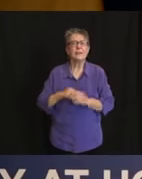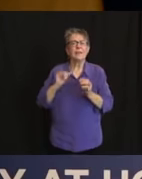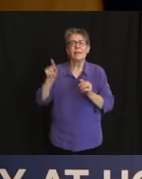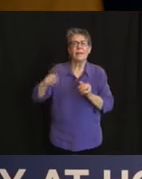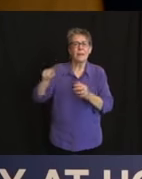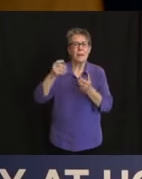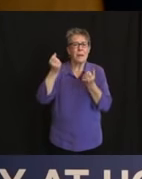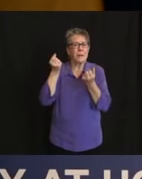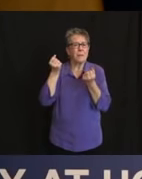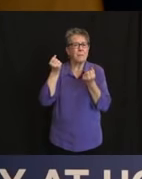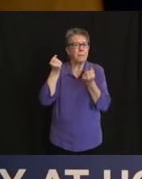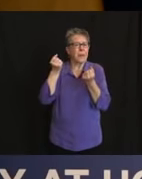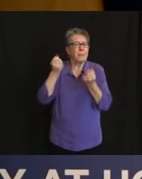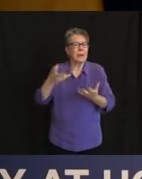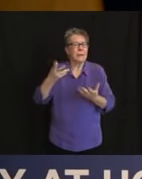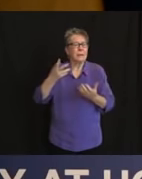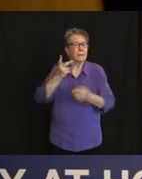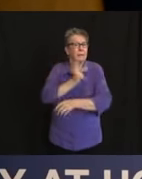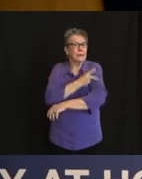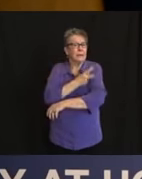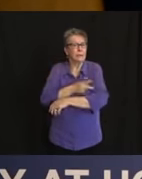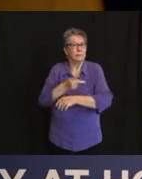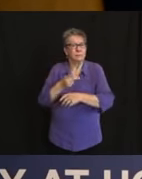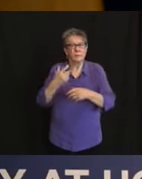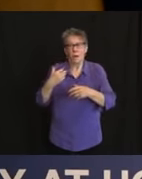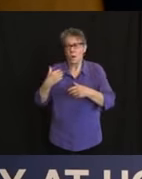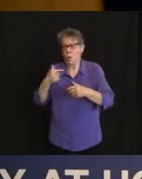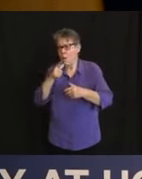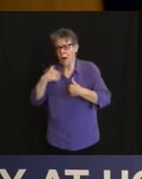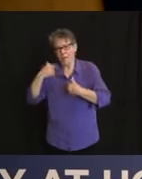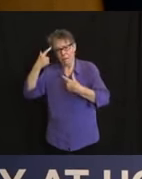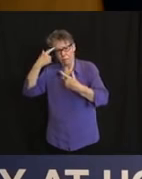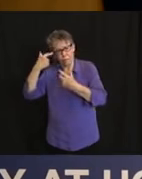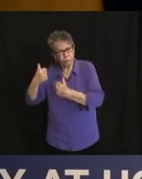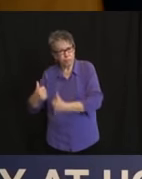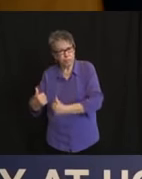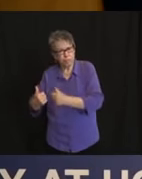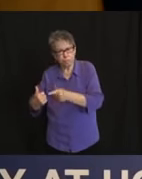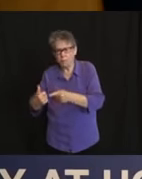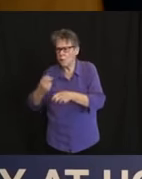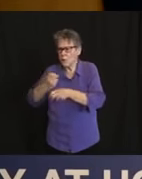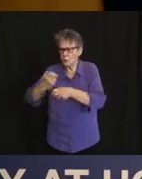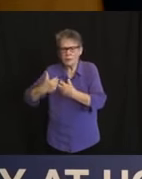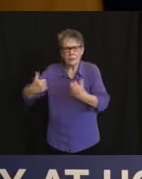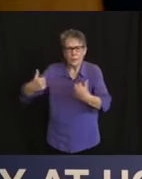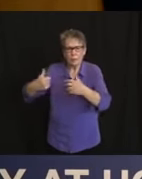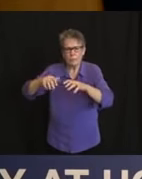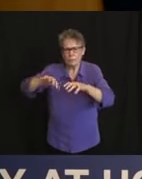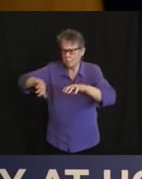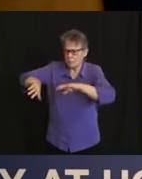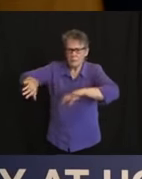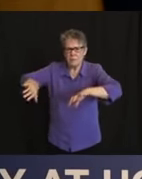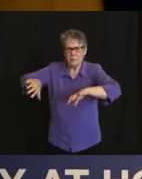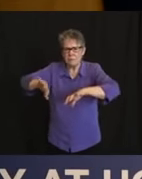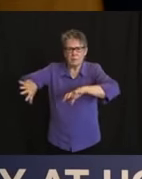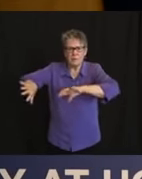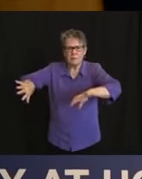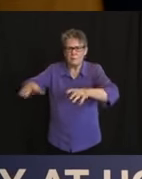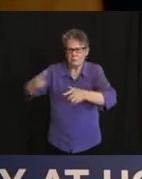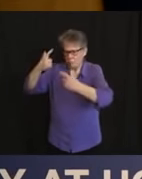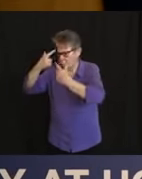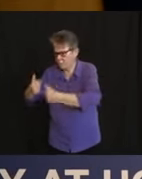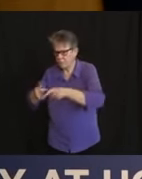isolation. That is a issue, a problem that we have heard from many of our dementia